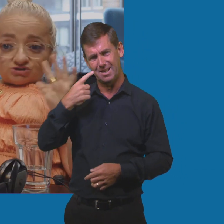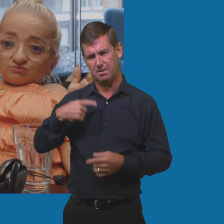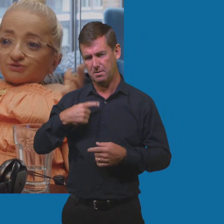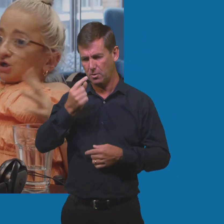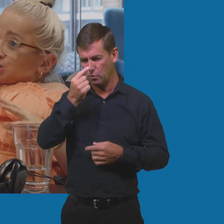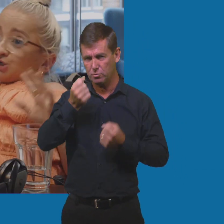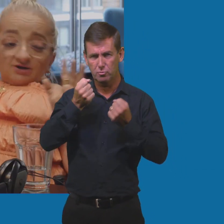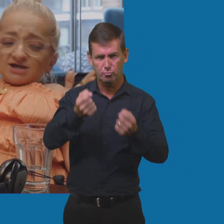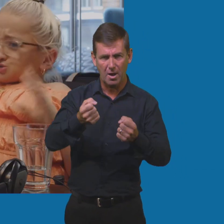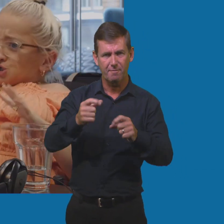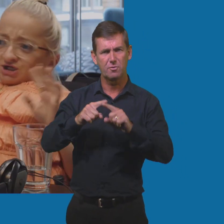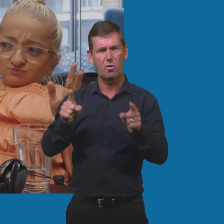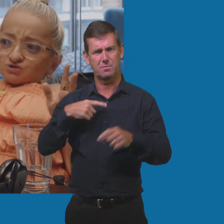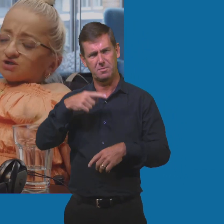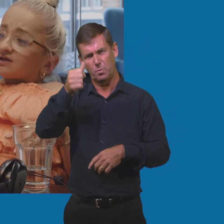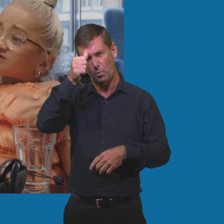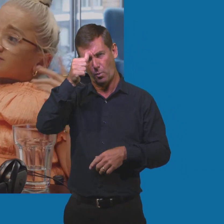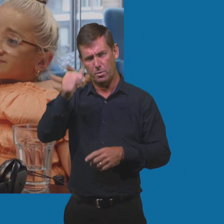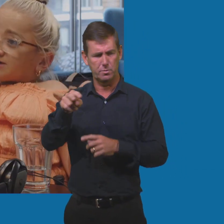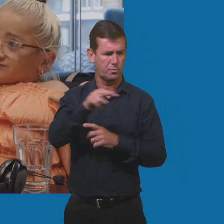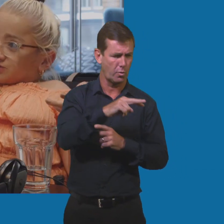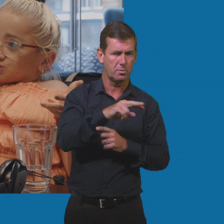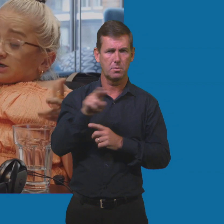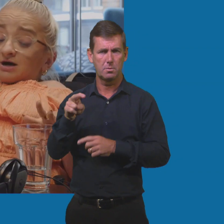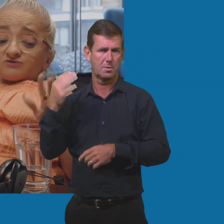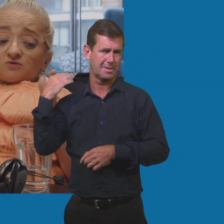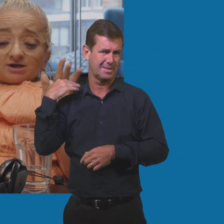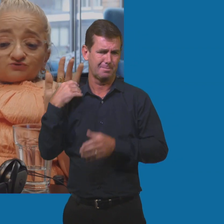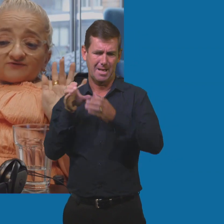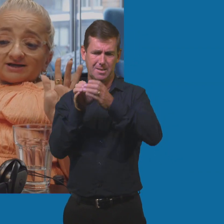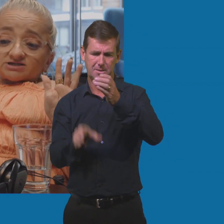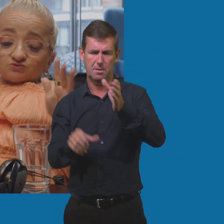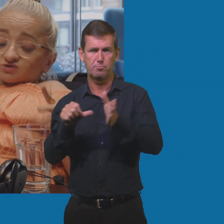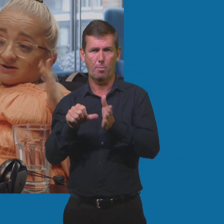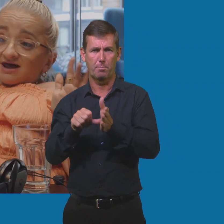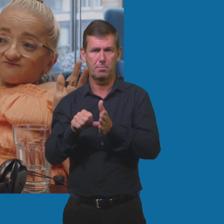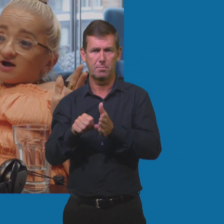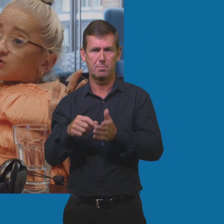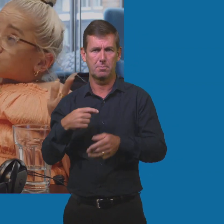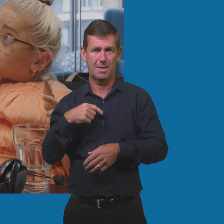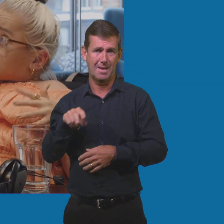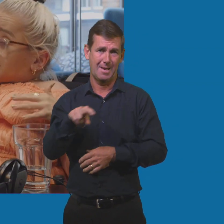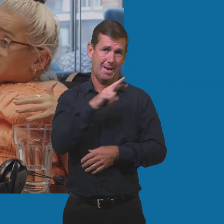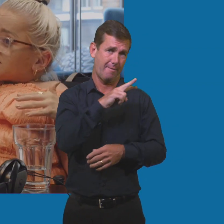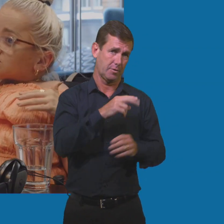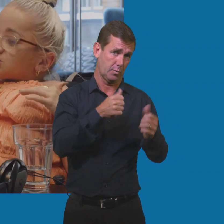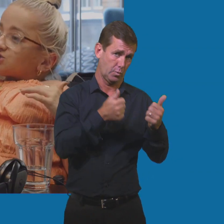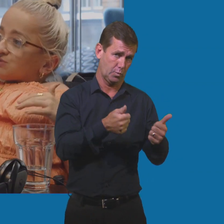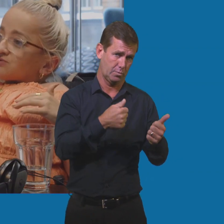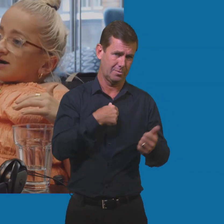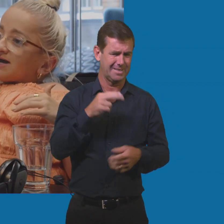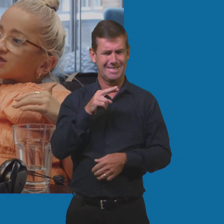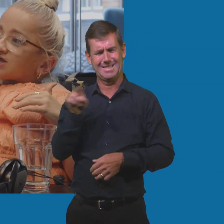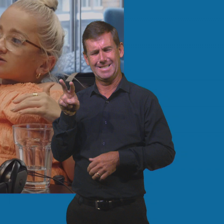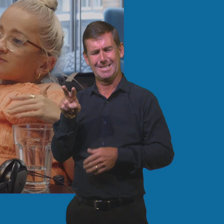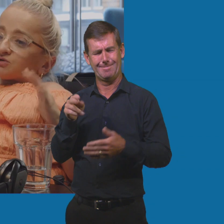had to do some of the head turning motions. Because of my spinal fusion, I've got quite good flex towards my left, but I've got limited to